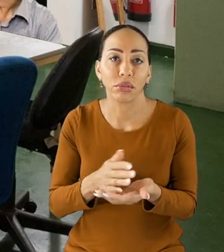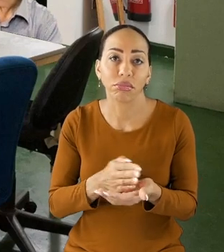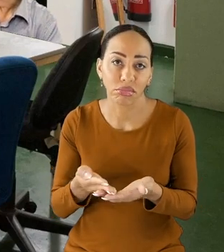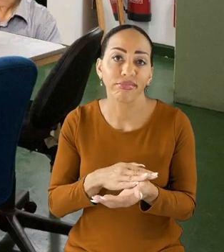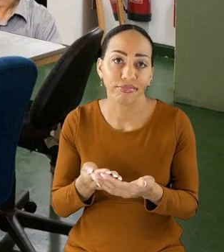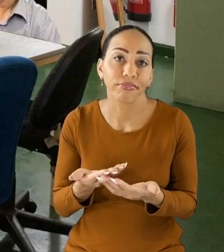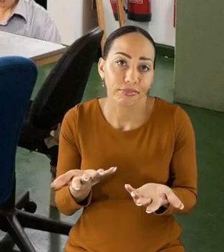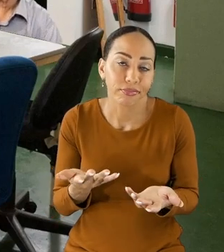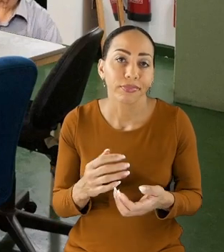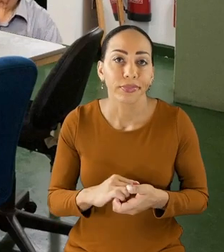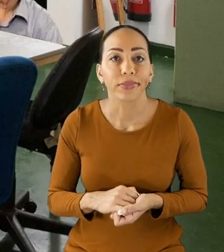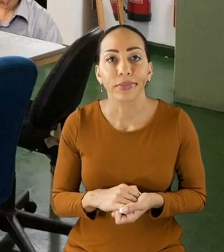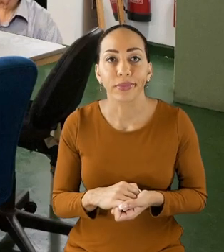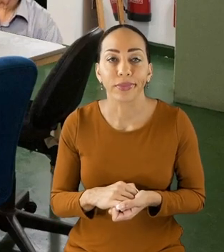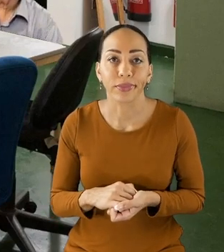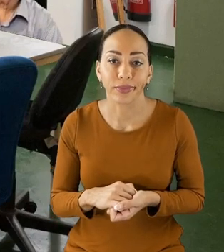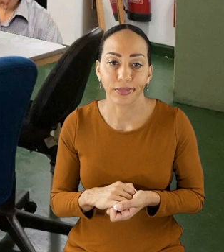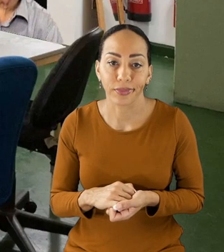to auto translation,